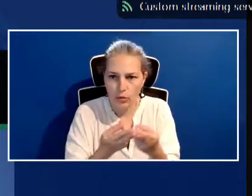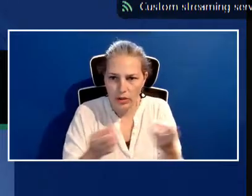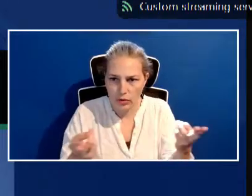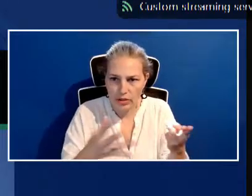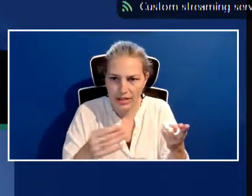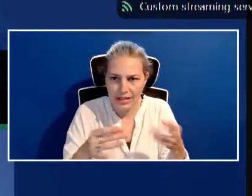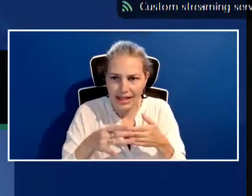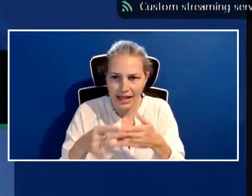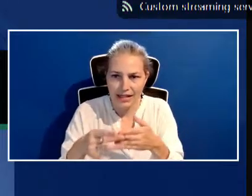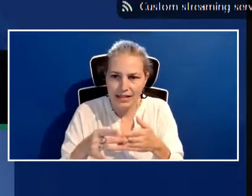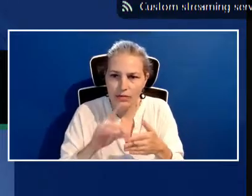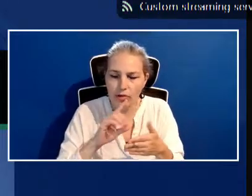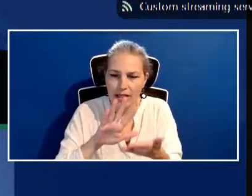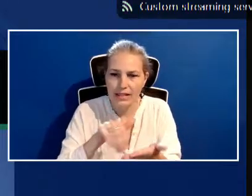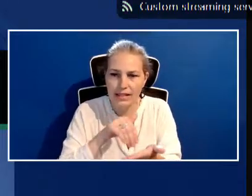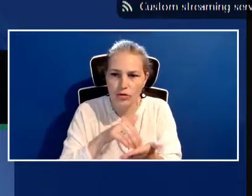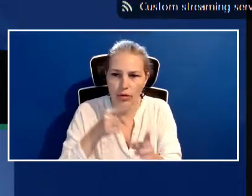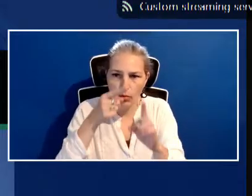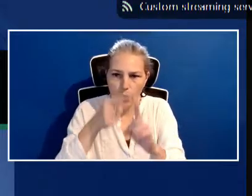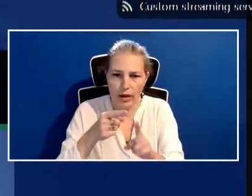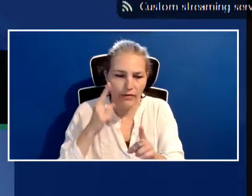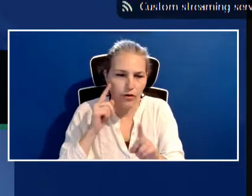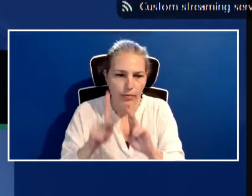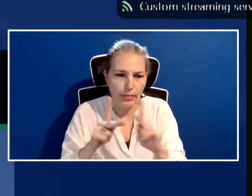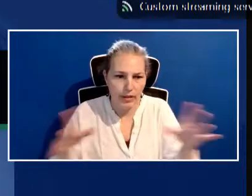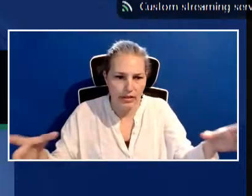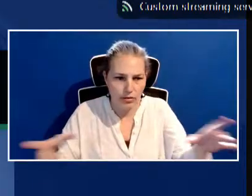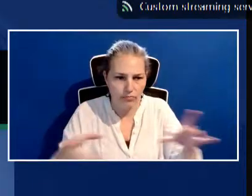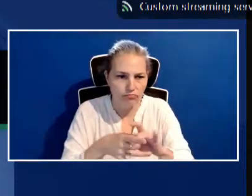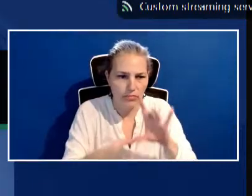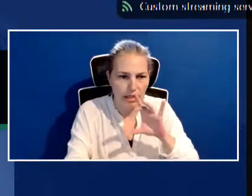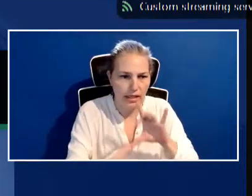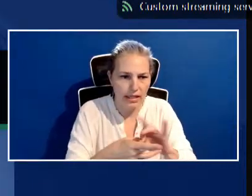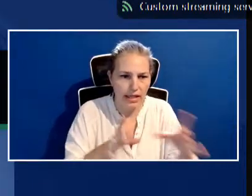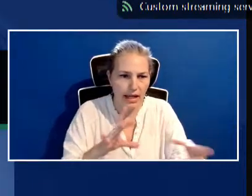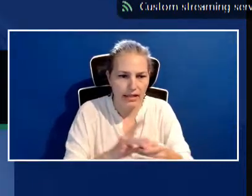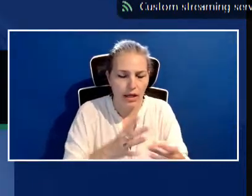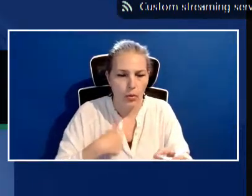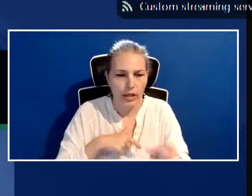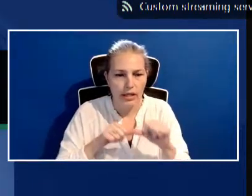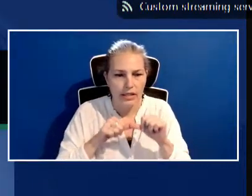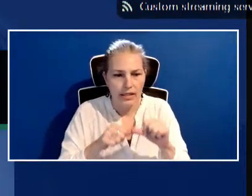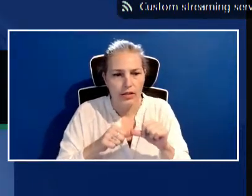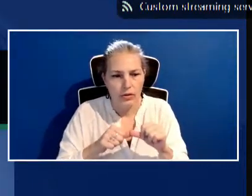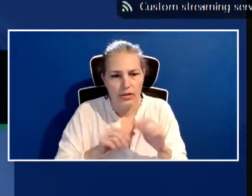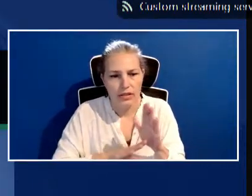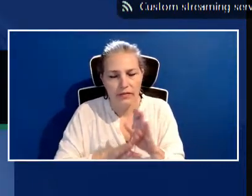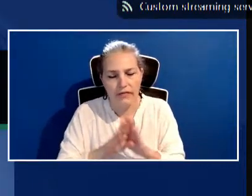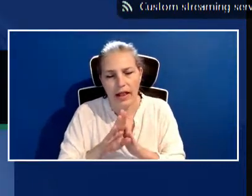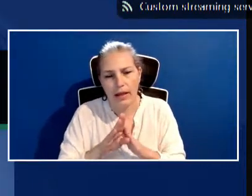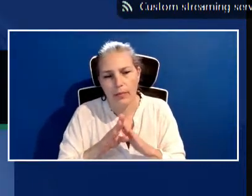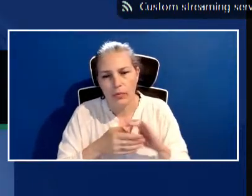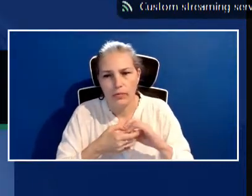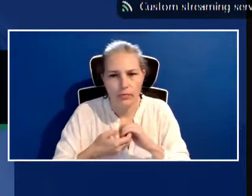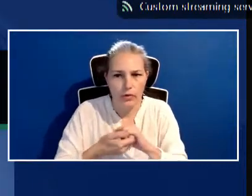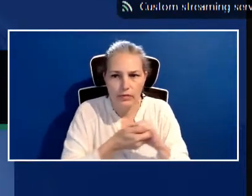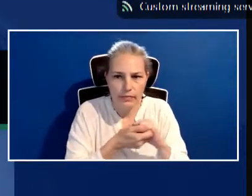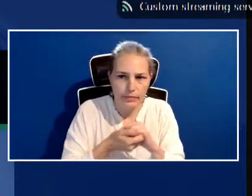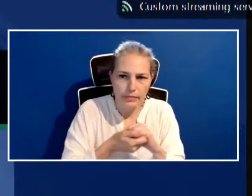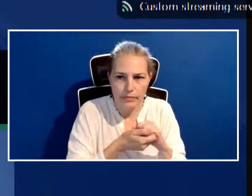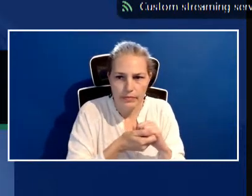connection. We'll continue to build relationship with community partnerships with